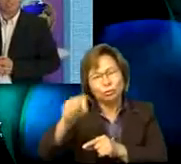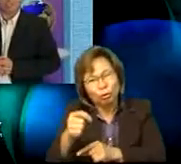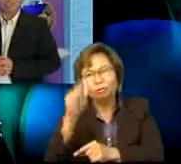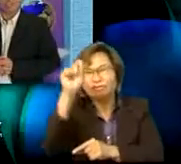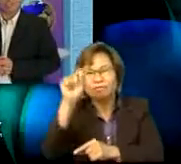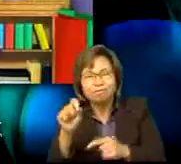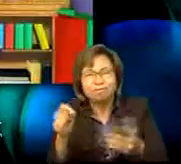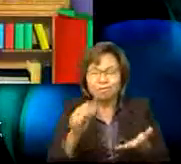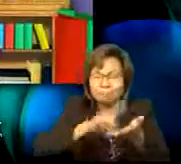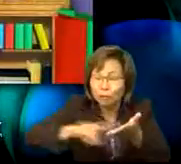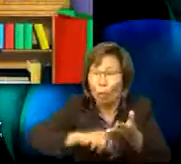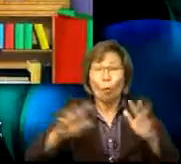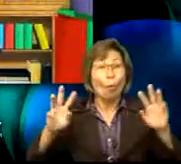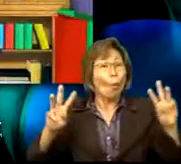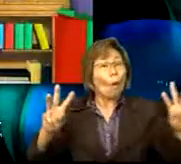punctuation.